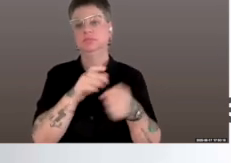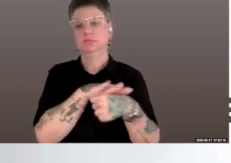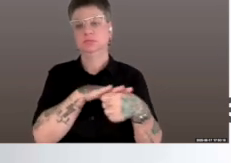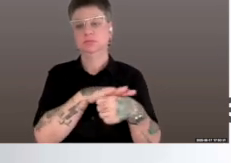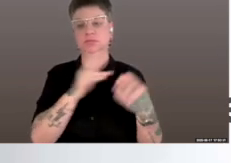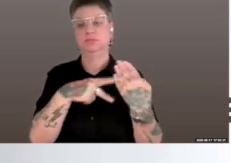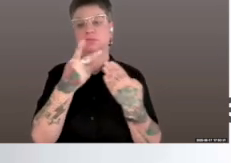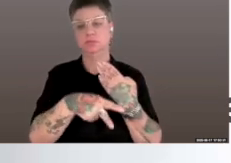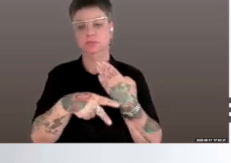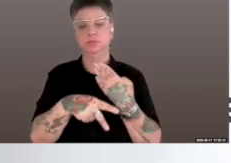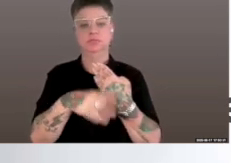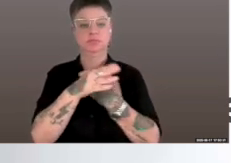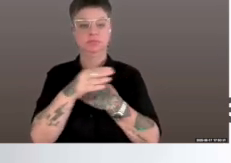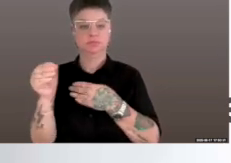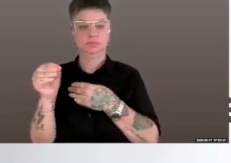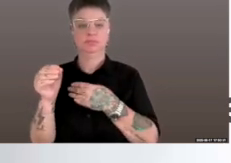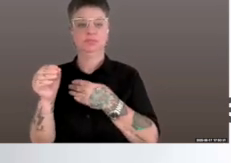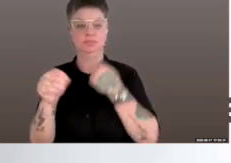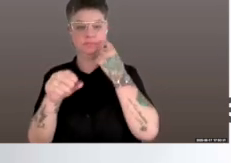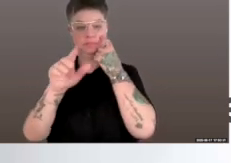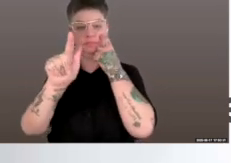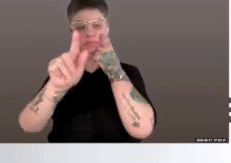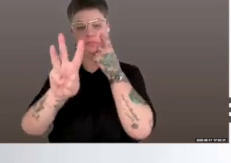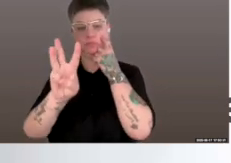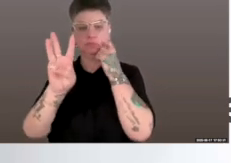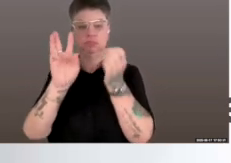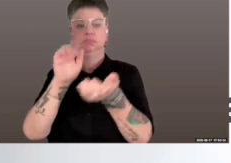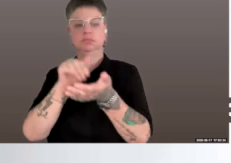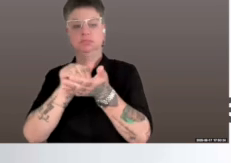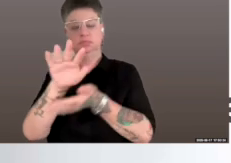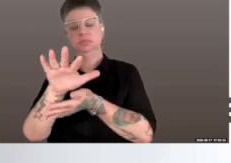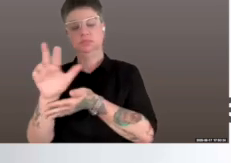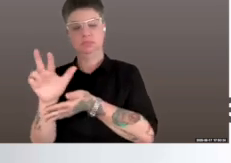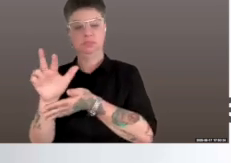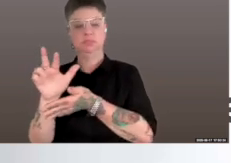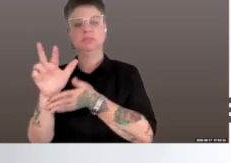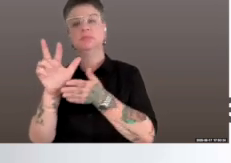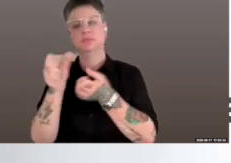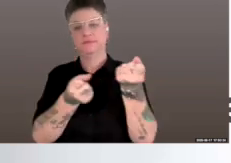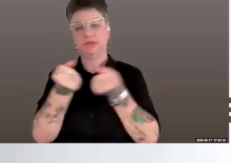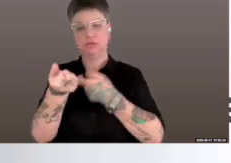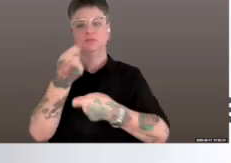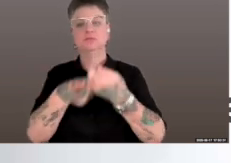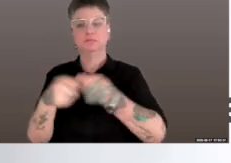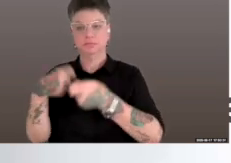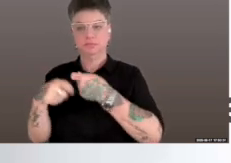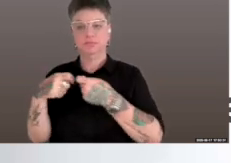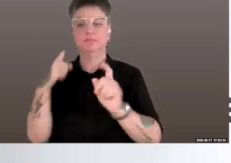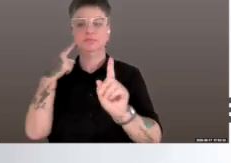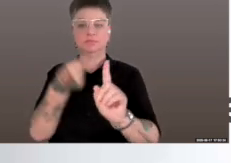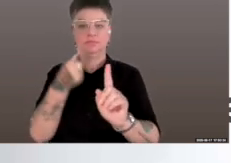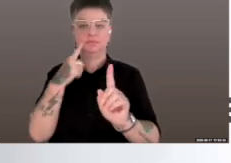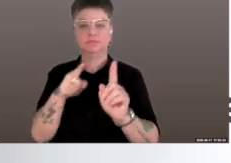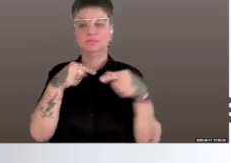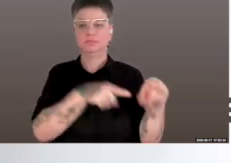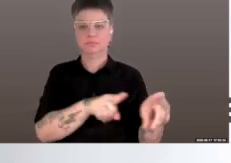All and the Driving Clean Assistance Program, by helping to alleviate low-income residents' concerns about premature battery